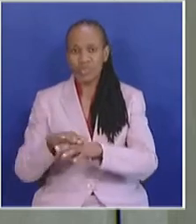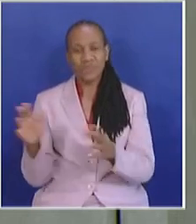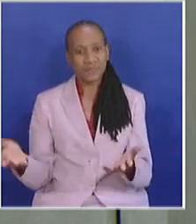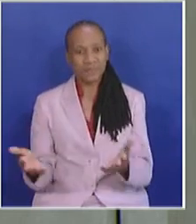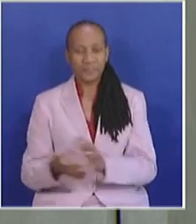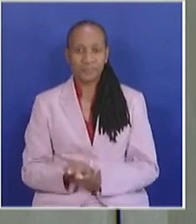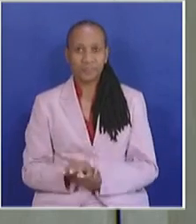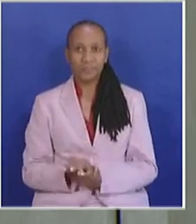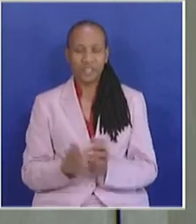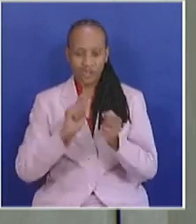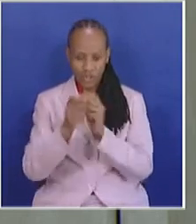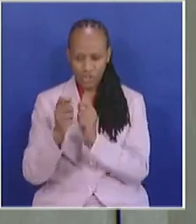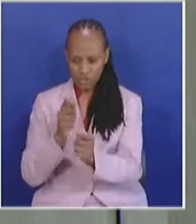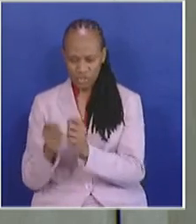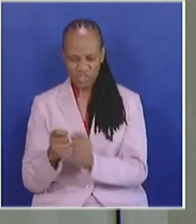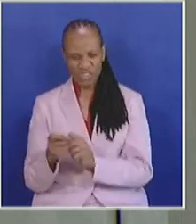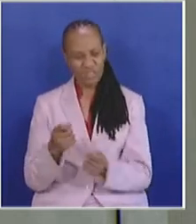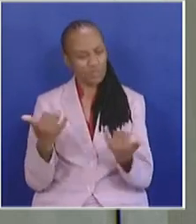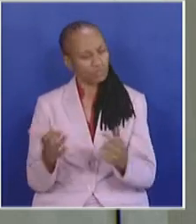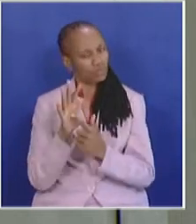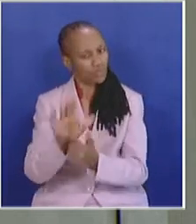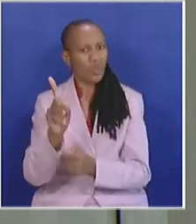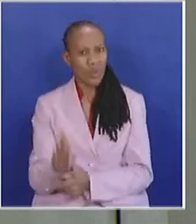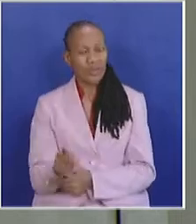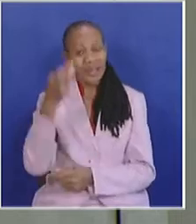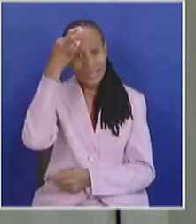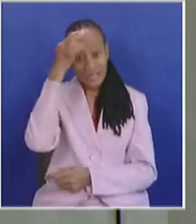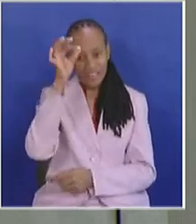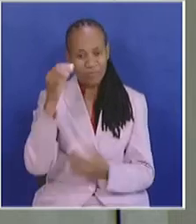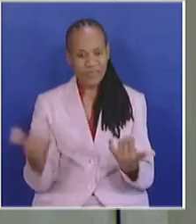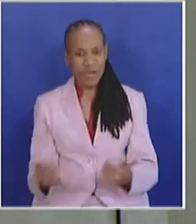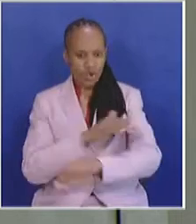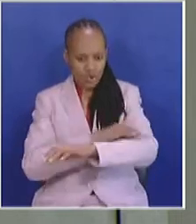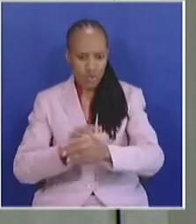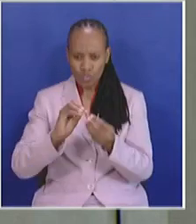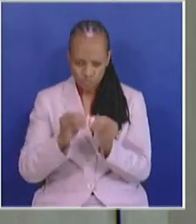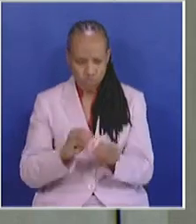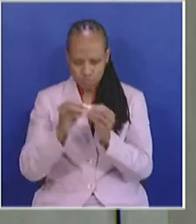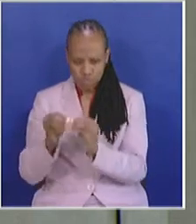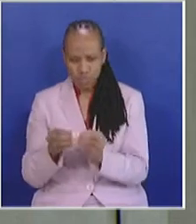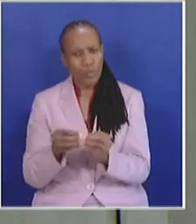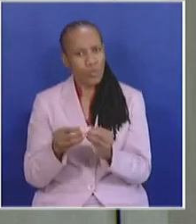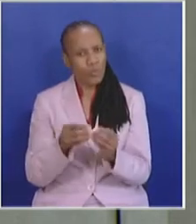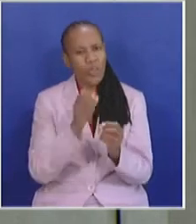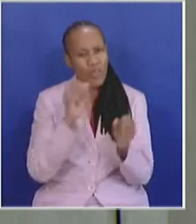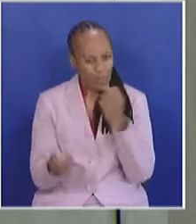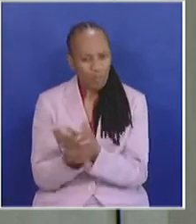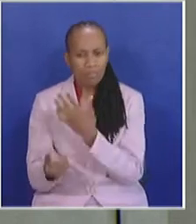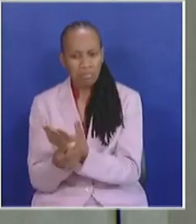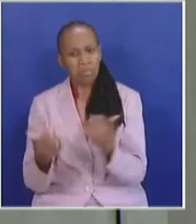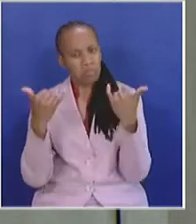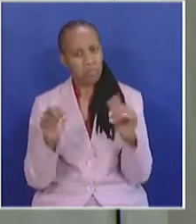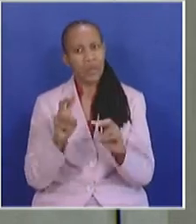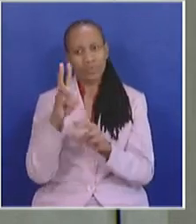This significant change has resulted in the state doubling its road infrastructure investment in the past 2 decades.